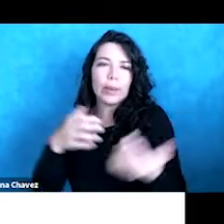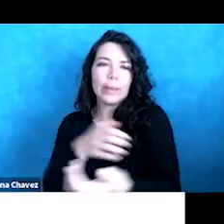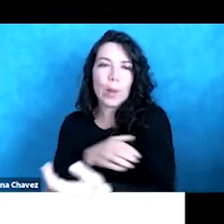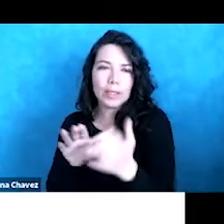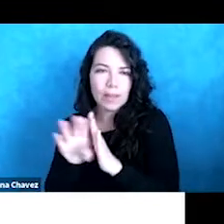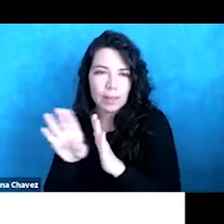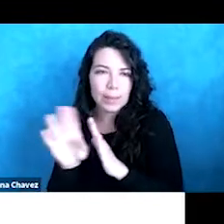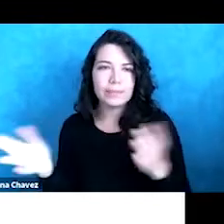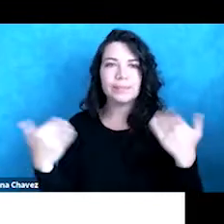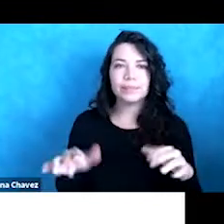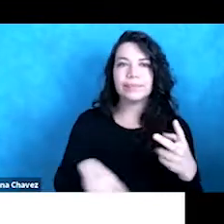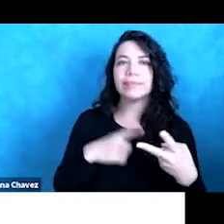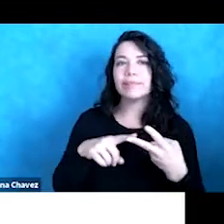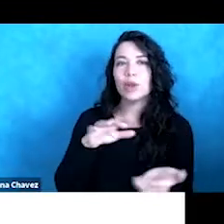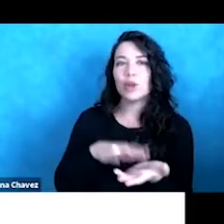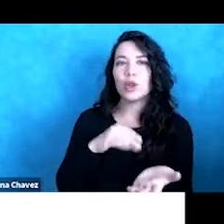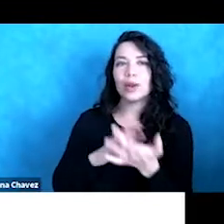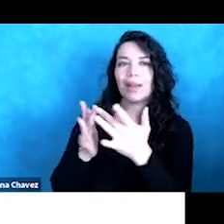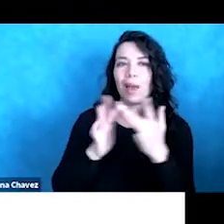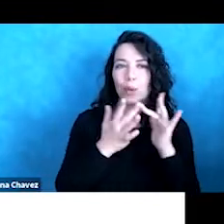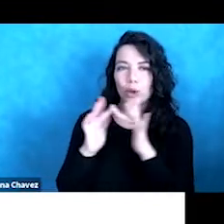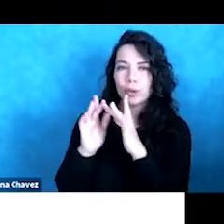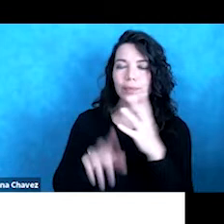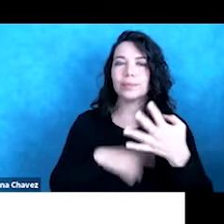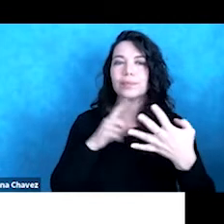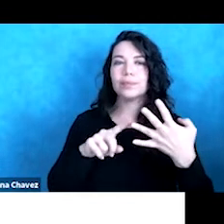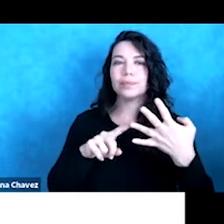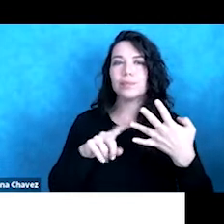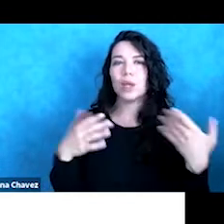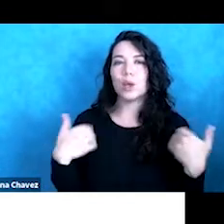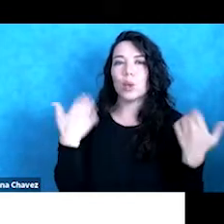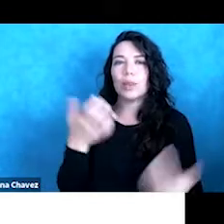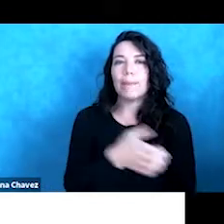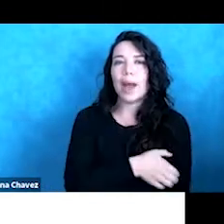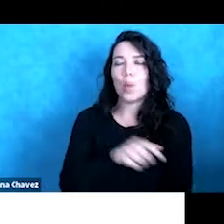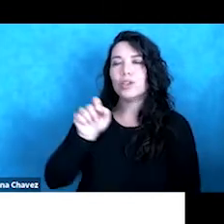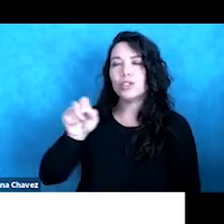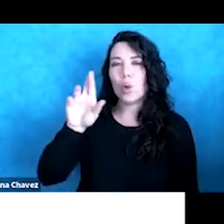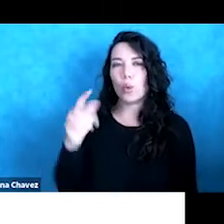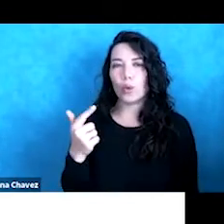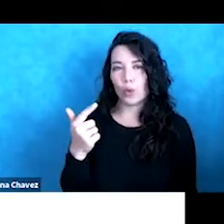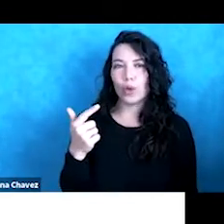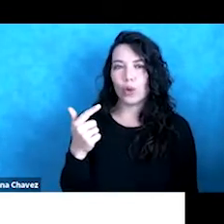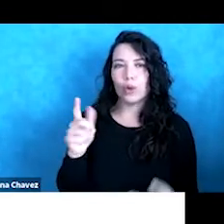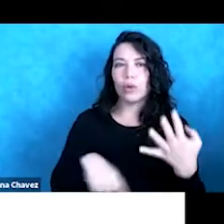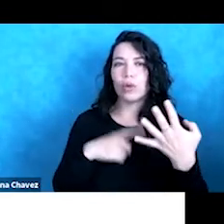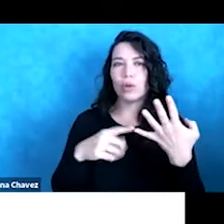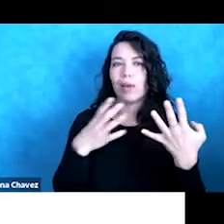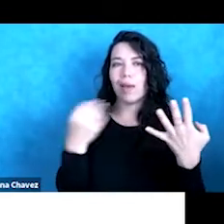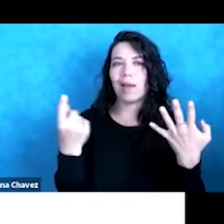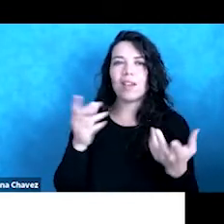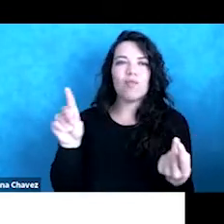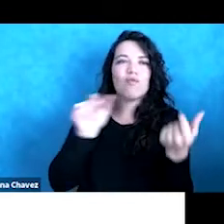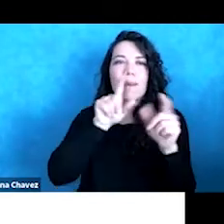platforms, youthpower.org and youthlead.org, and a rapid response technical support to USAID missions. And you